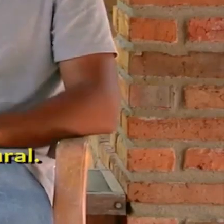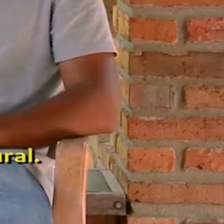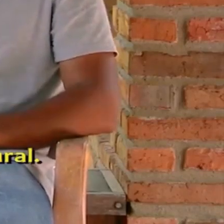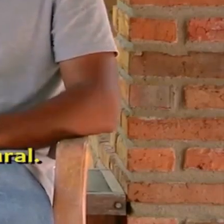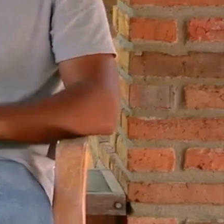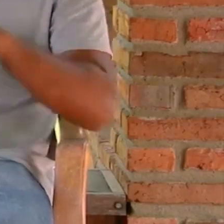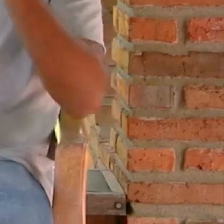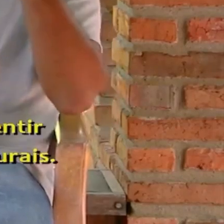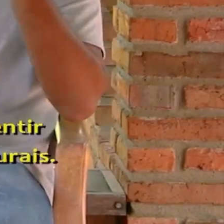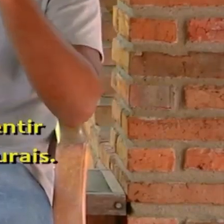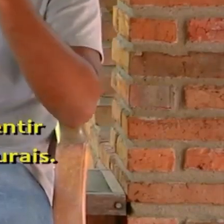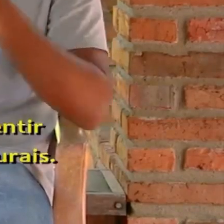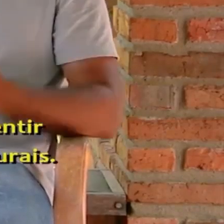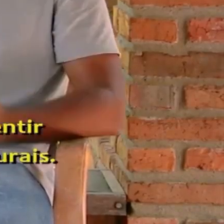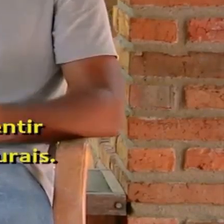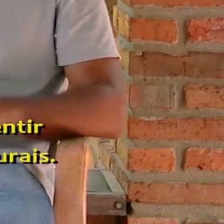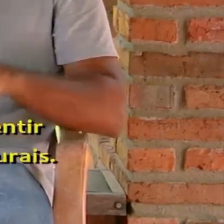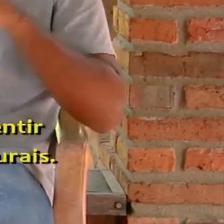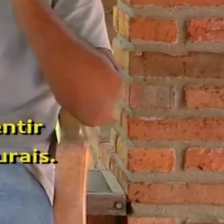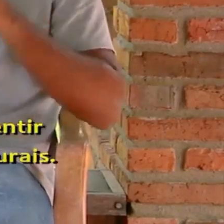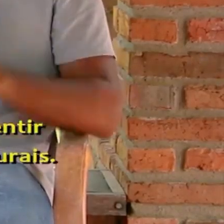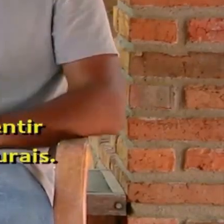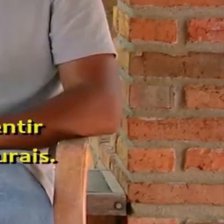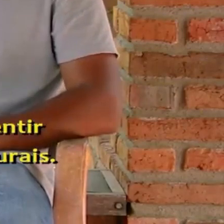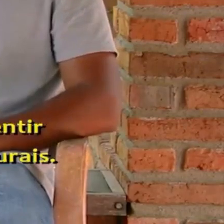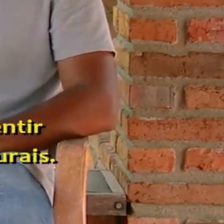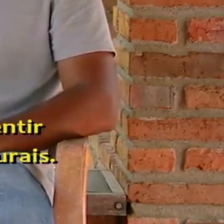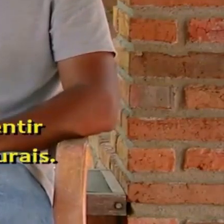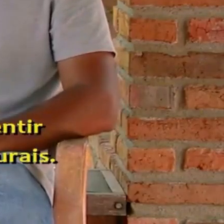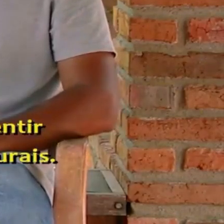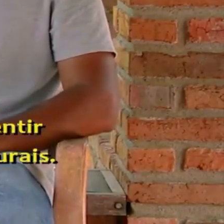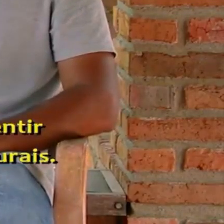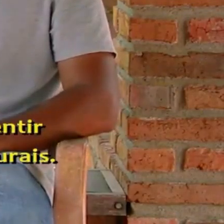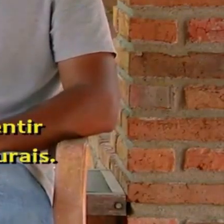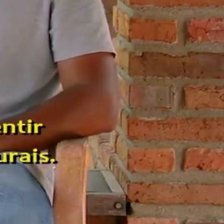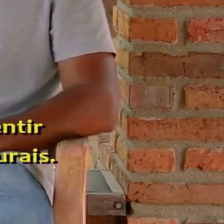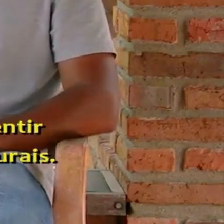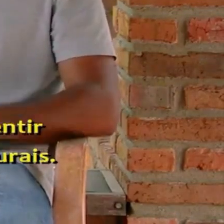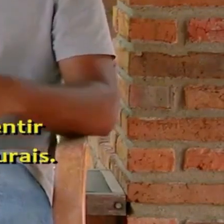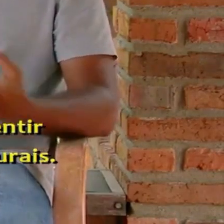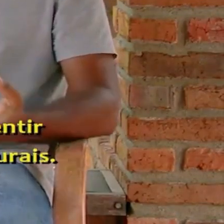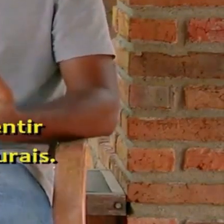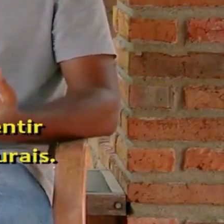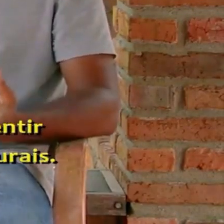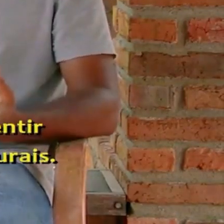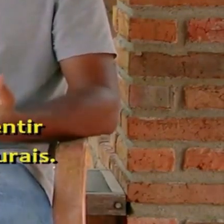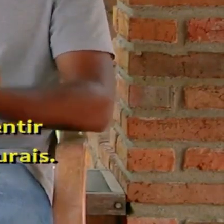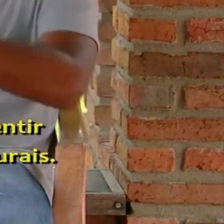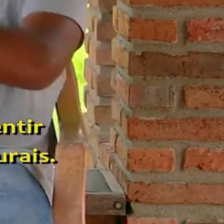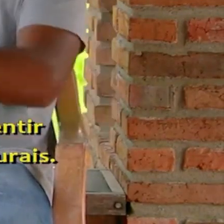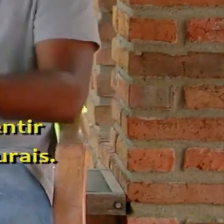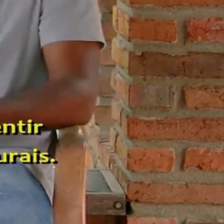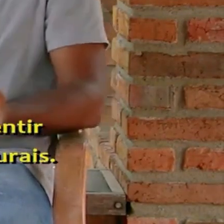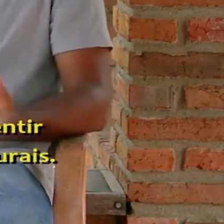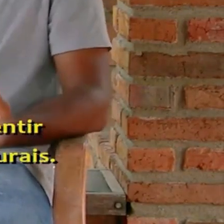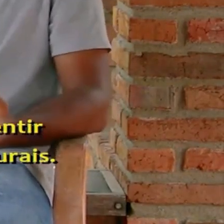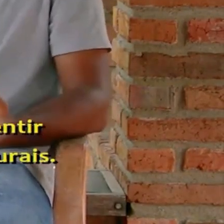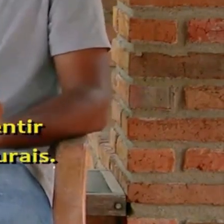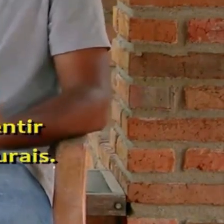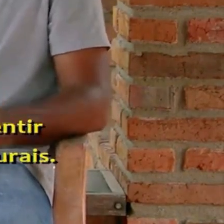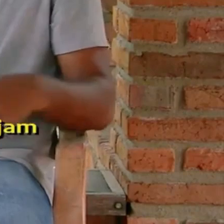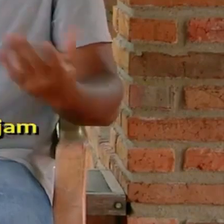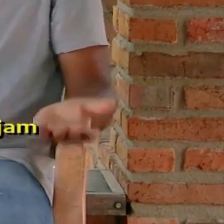countries. I have noticed that when I'm talking to people and when they find out that I'm from a different country, I've noticed they're very accommodating. So I